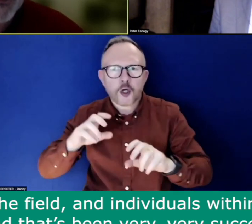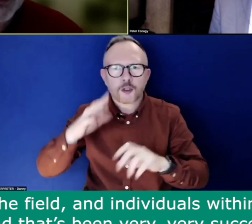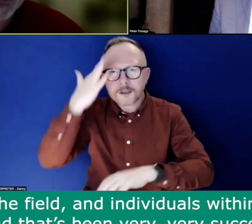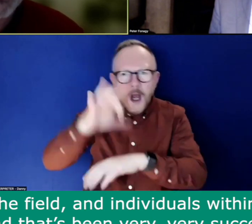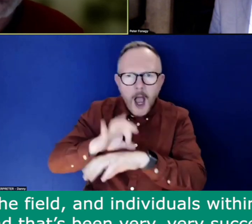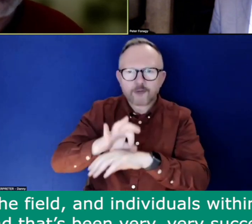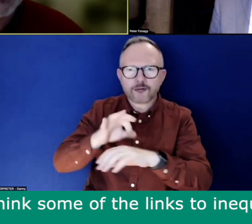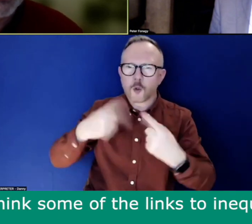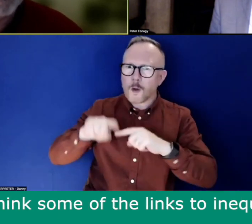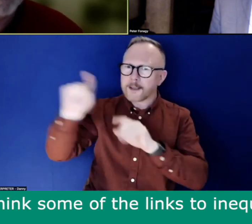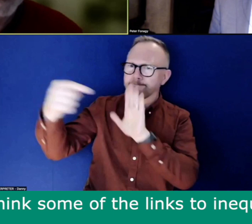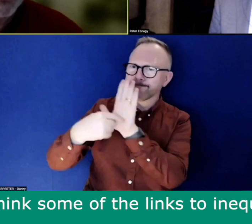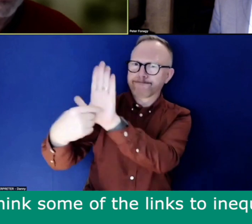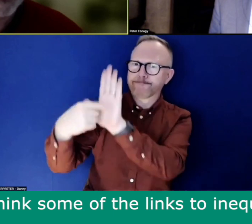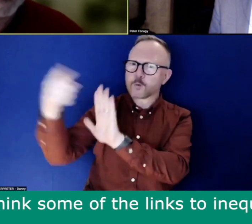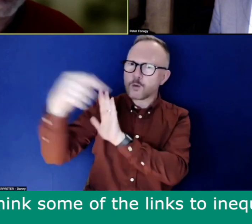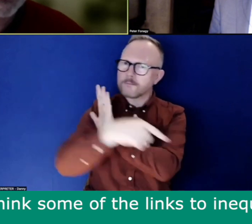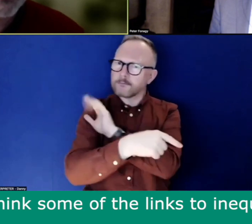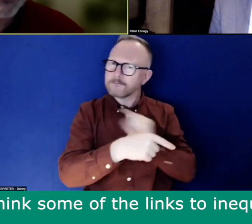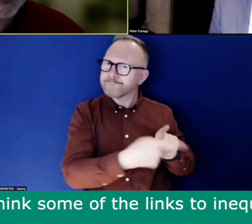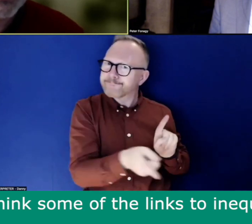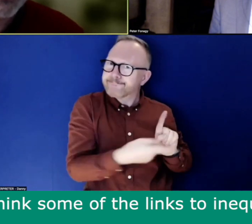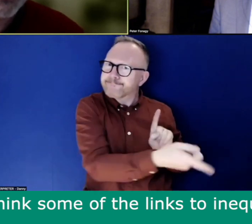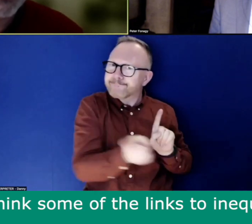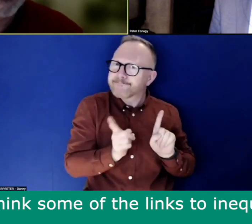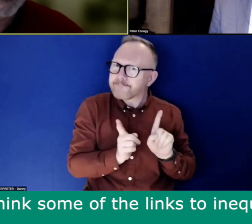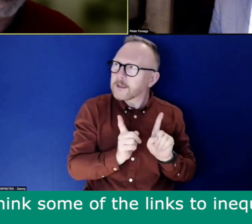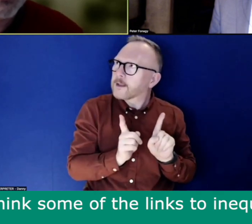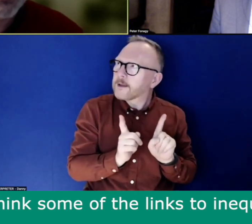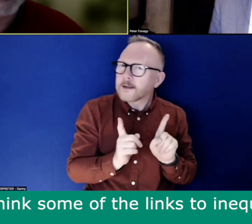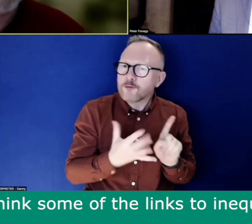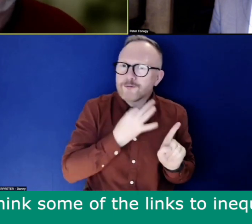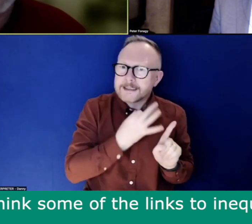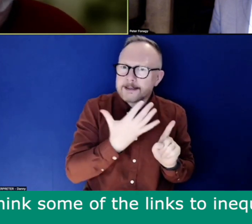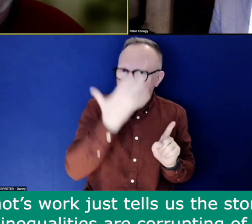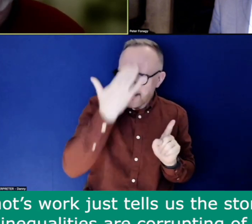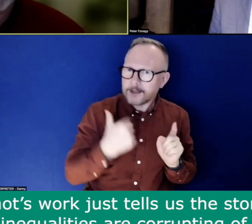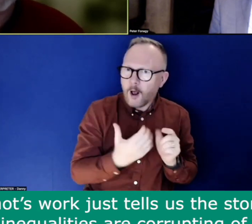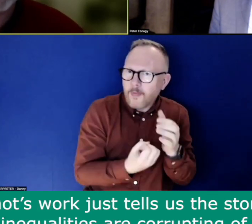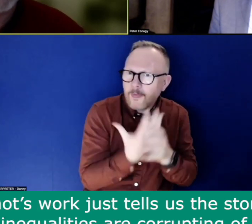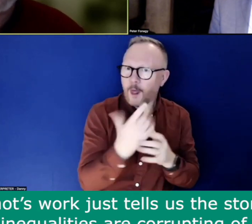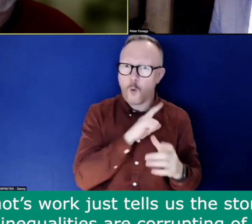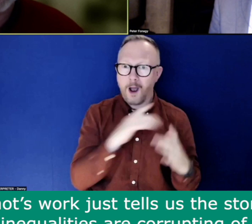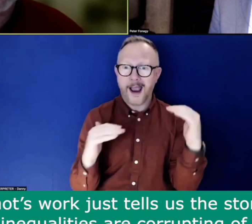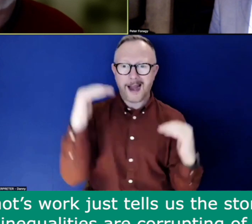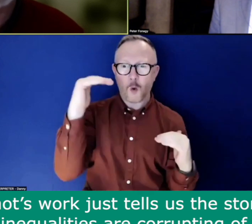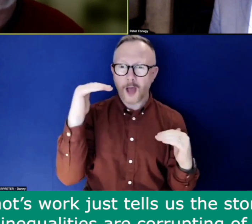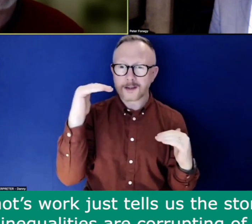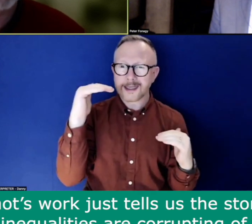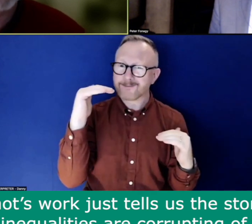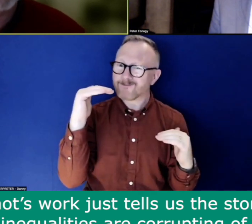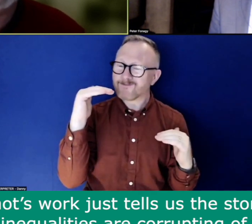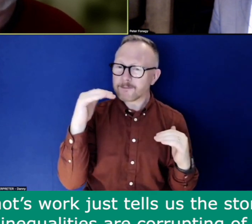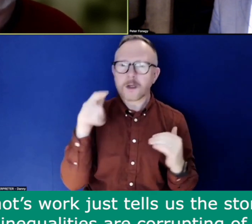very, very successful. But I think some of the links to inequalities, you know, Michael Marmot's work just kind of tells